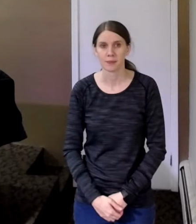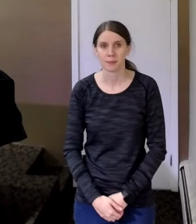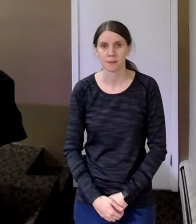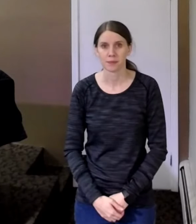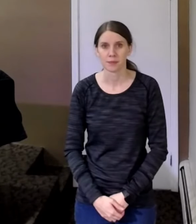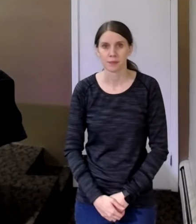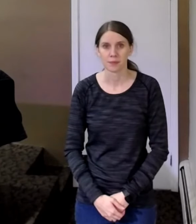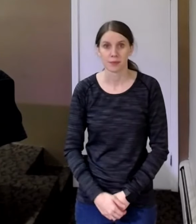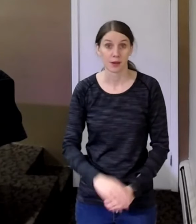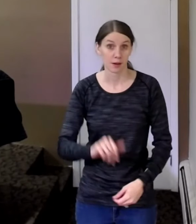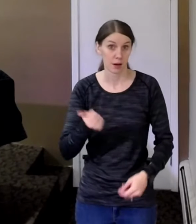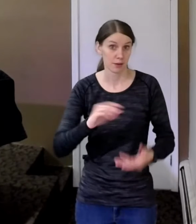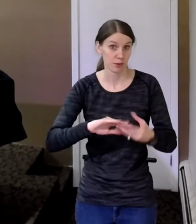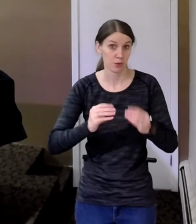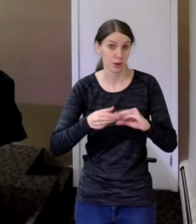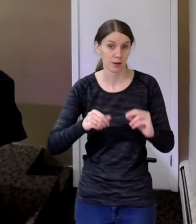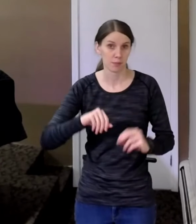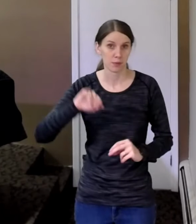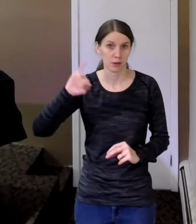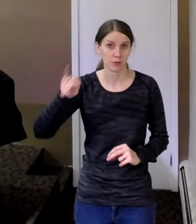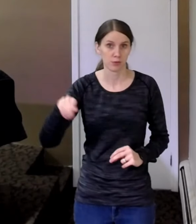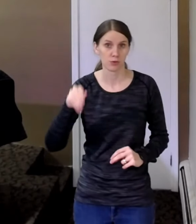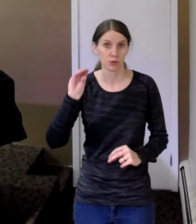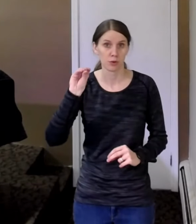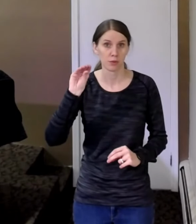Joseph's brothers,